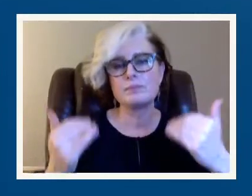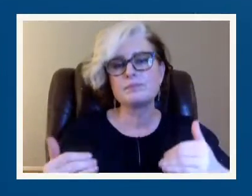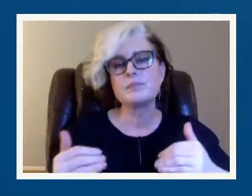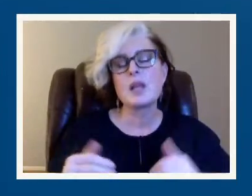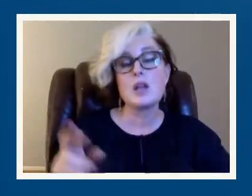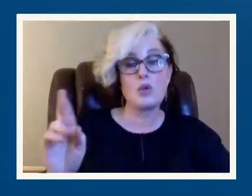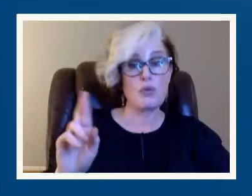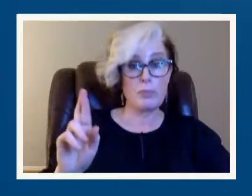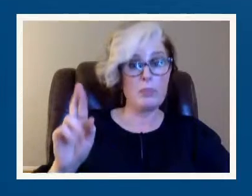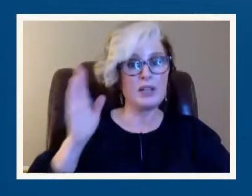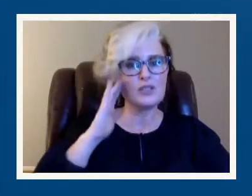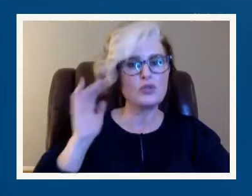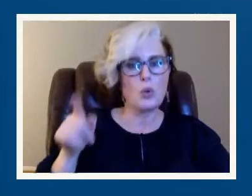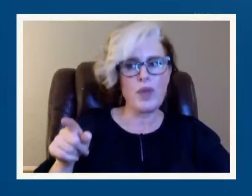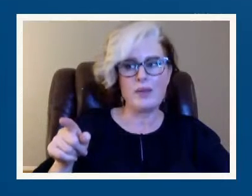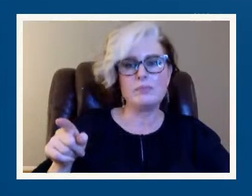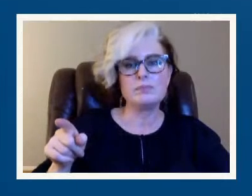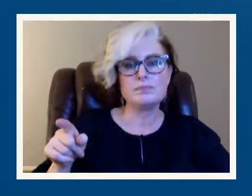Republicans know this.